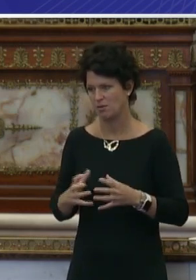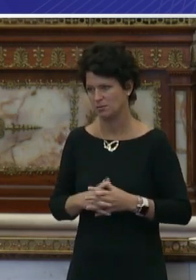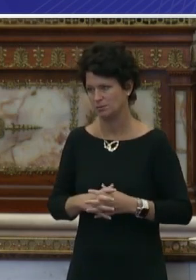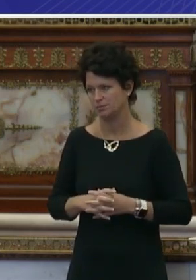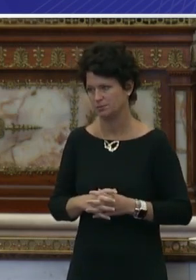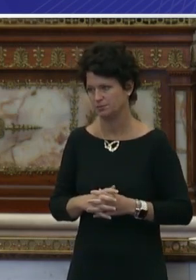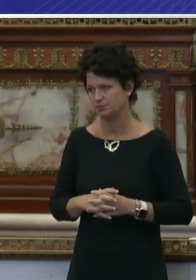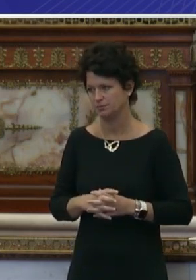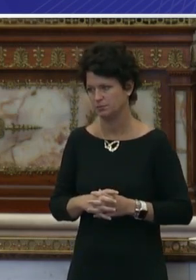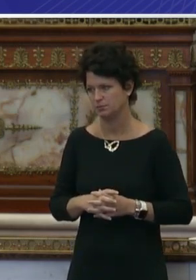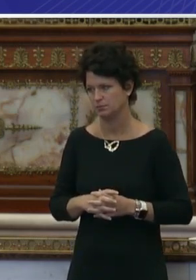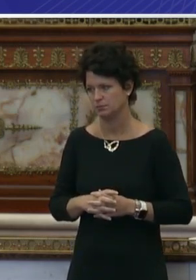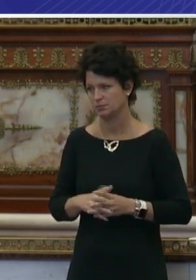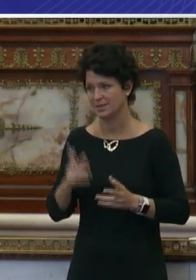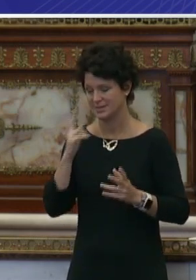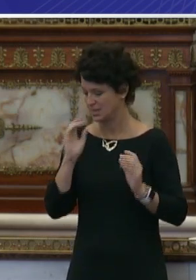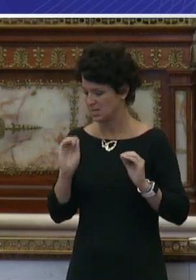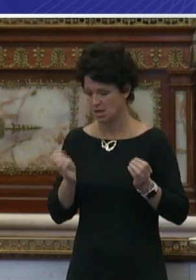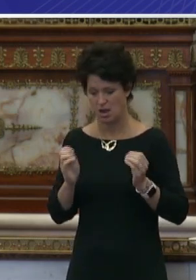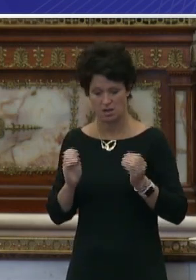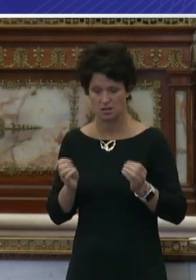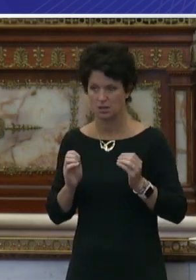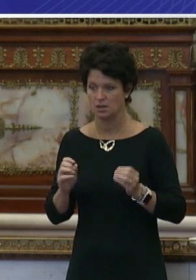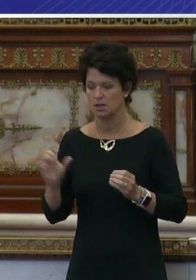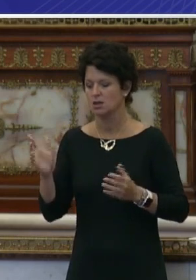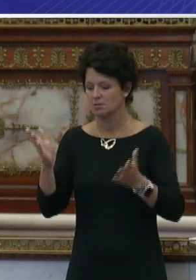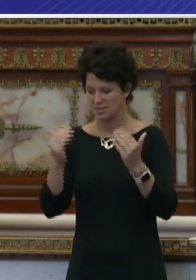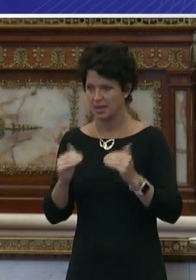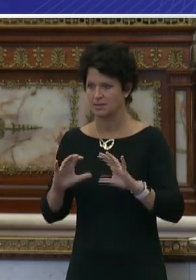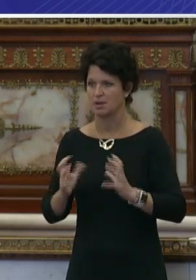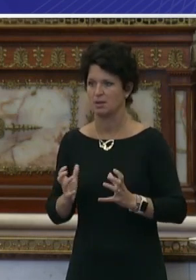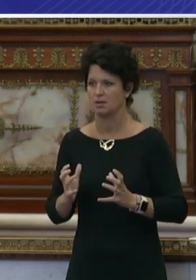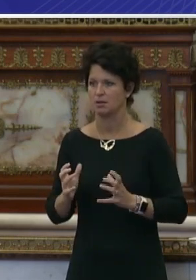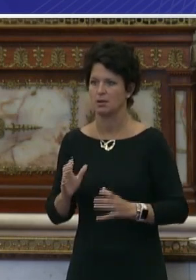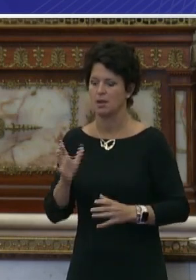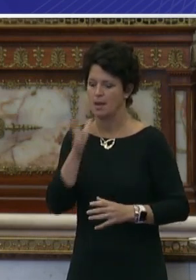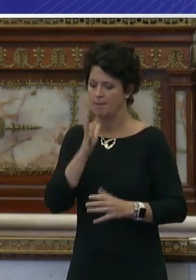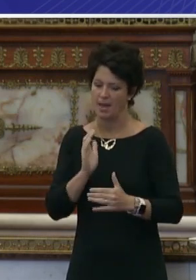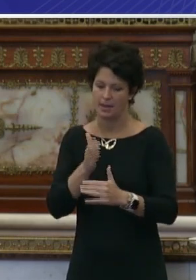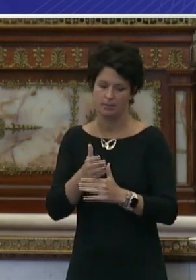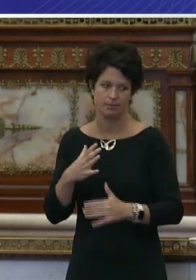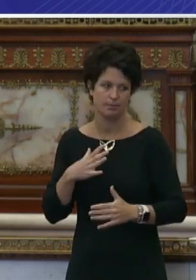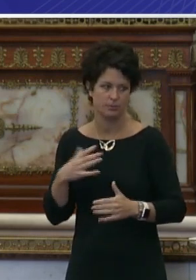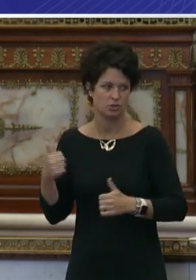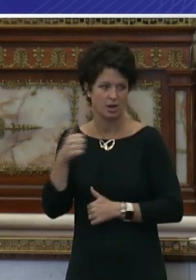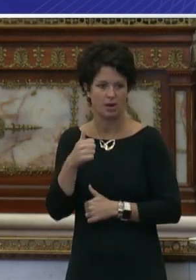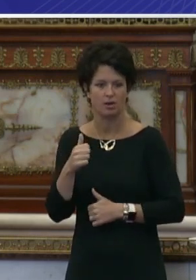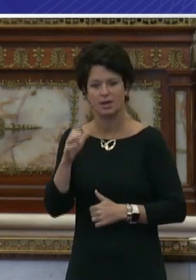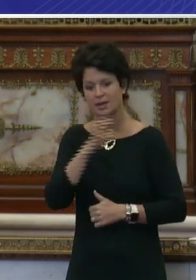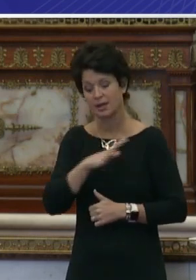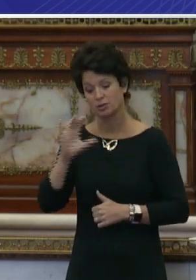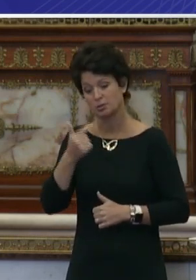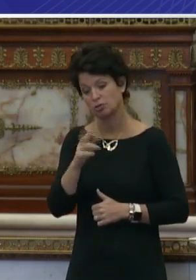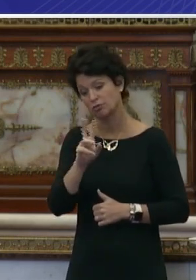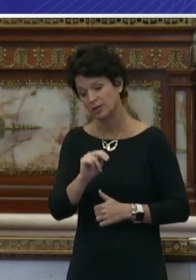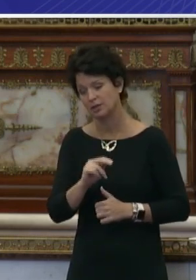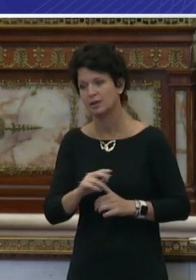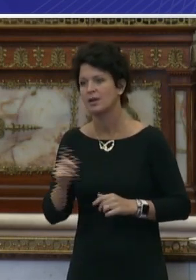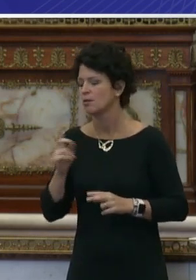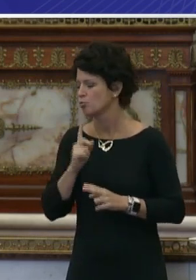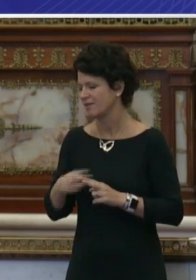panel? And seeing none, if we could have the clerk call for the next panel. Madam Chair. Yes, Councilman Green. Yes, just